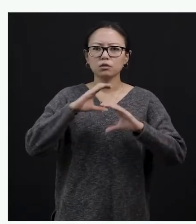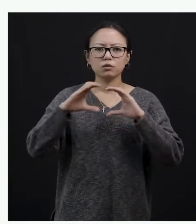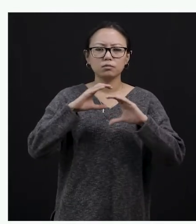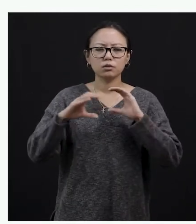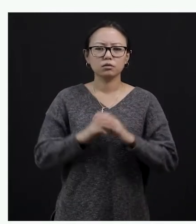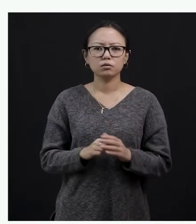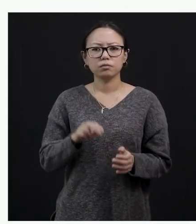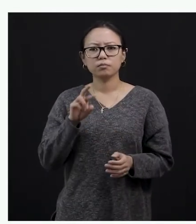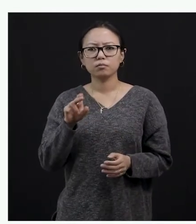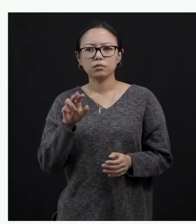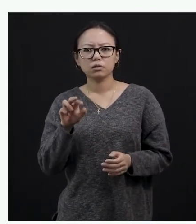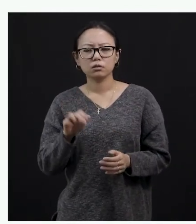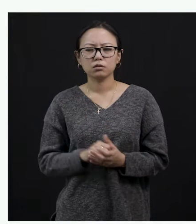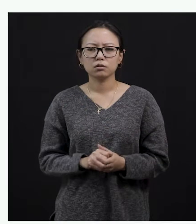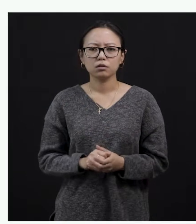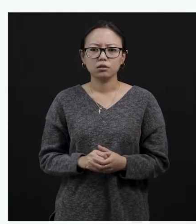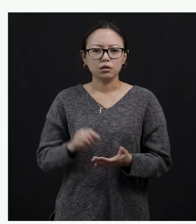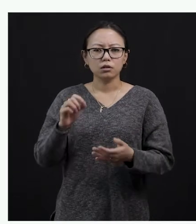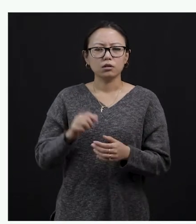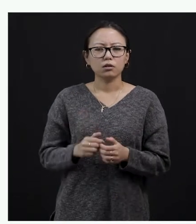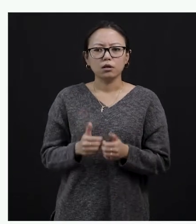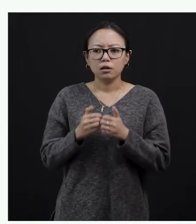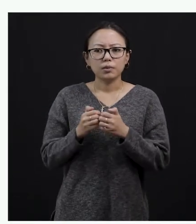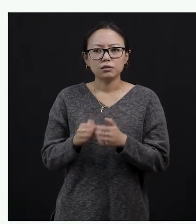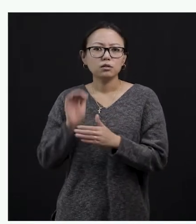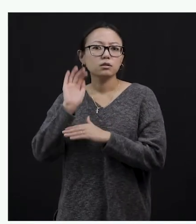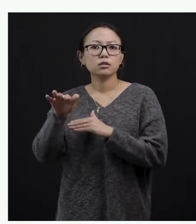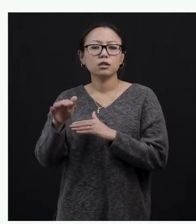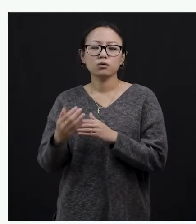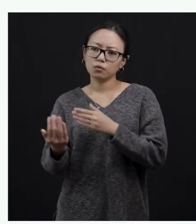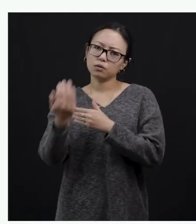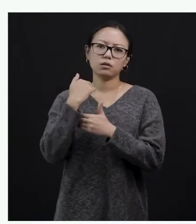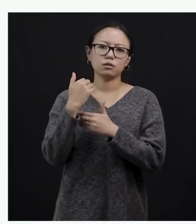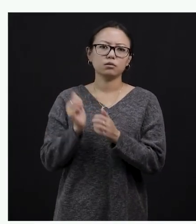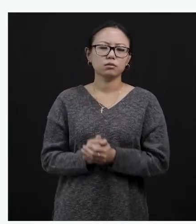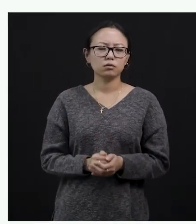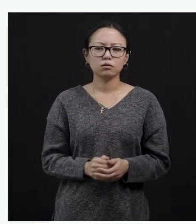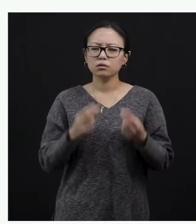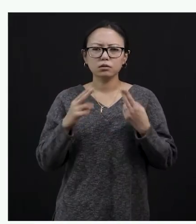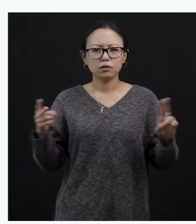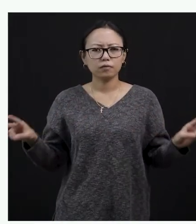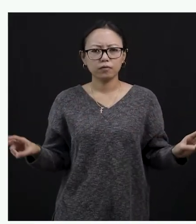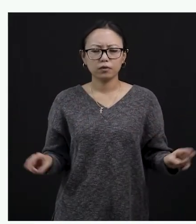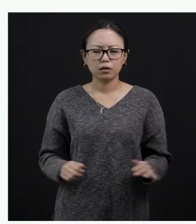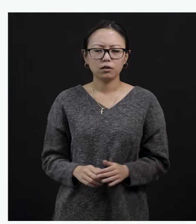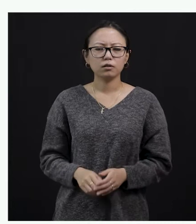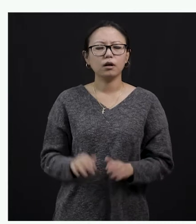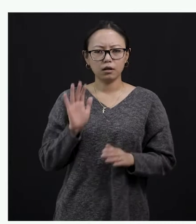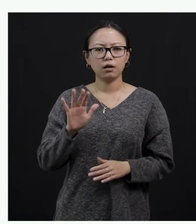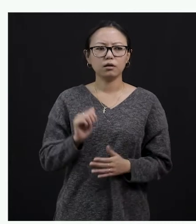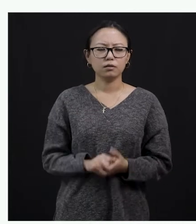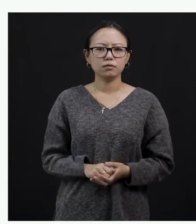means sending or receiving messages. So there are different ways of sending and receiving messages.